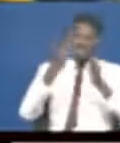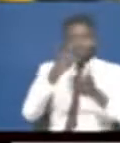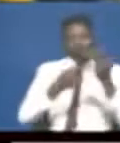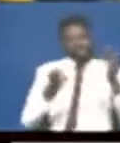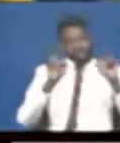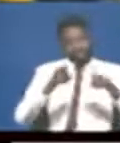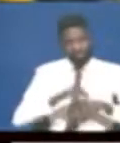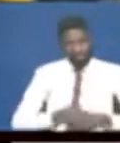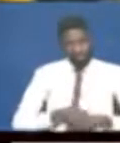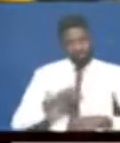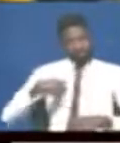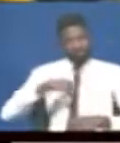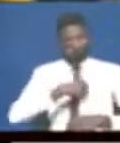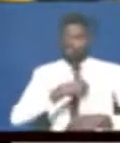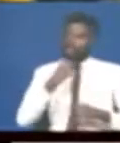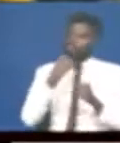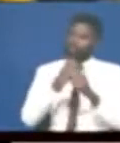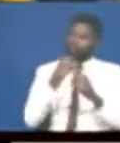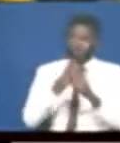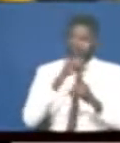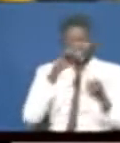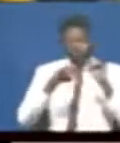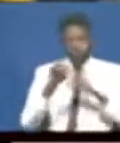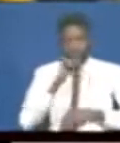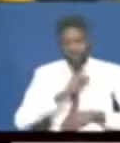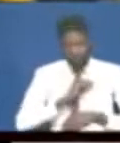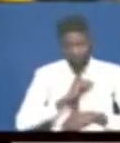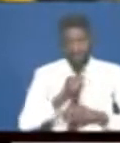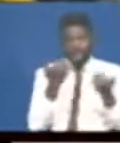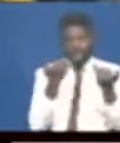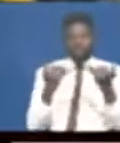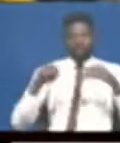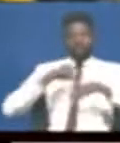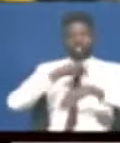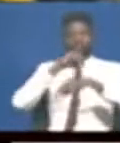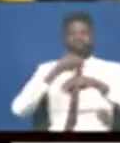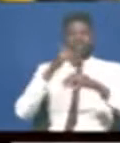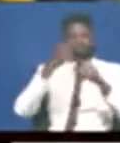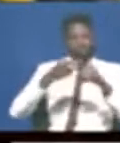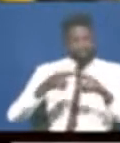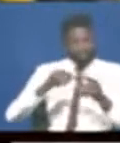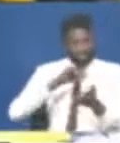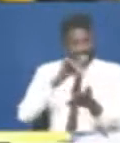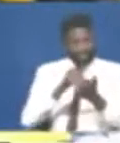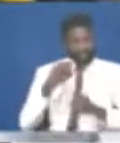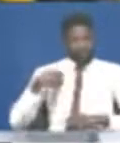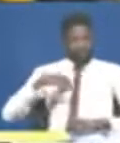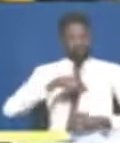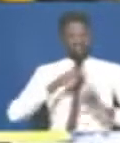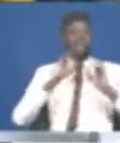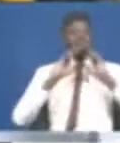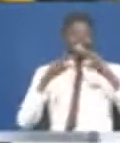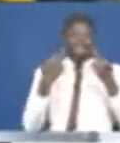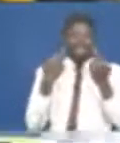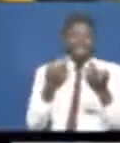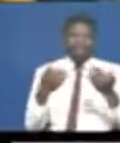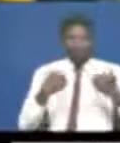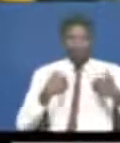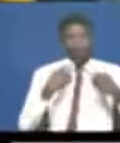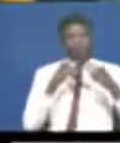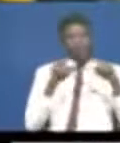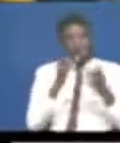election, we came to the National Tiring Center, we have these results, but some of